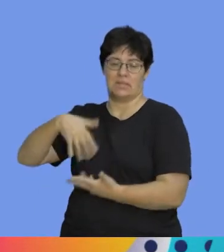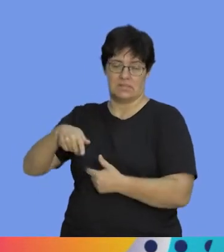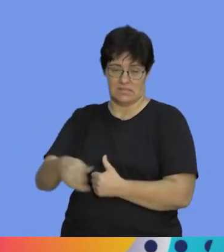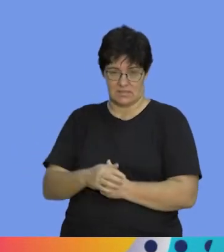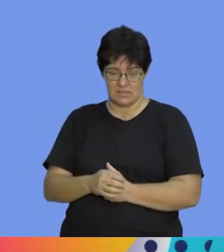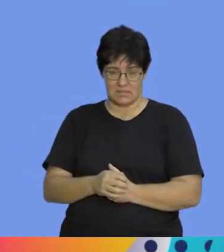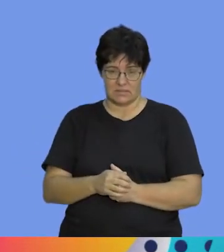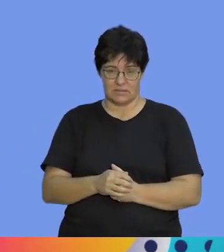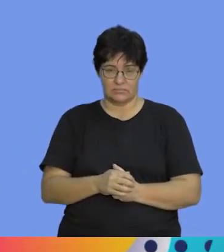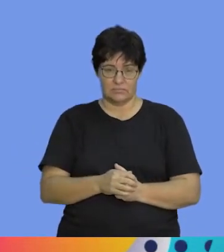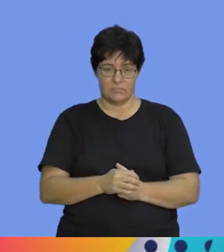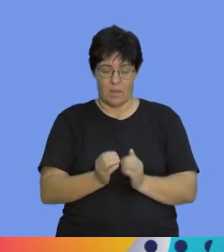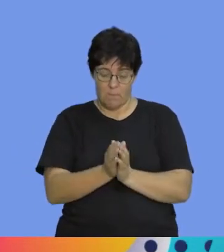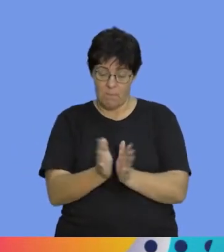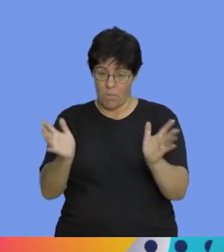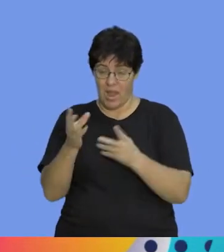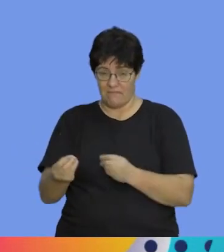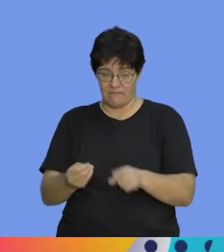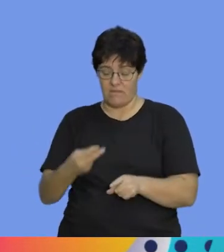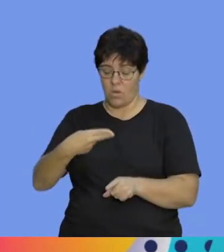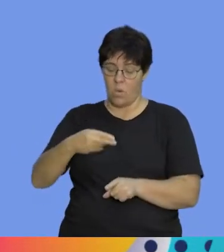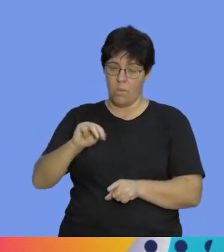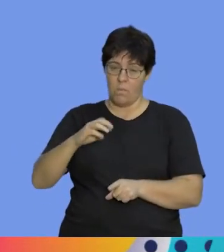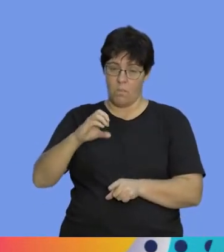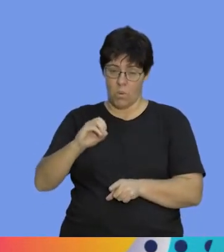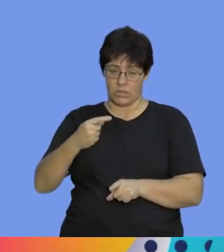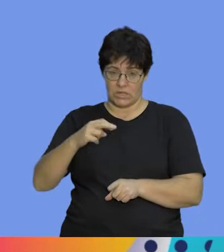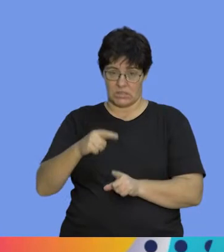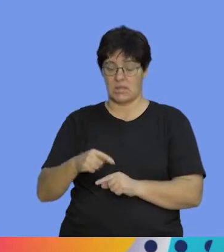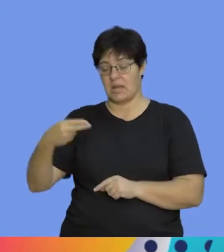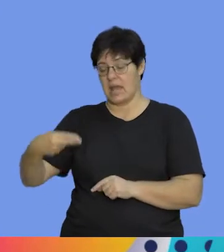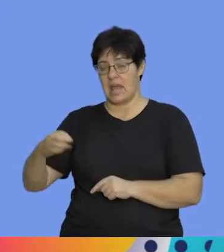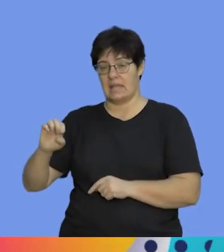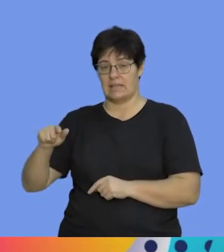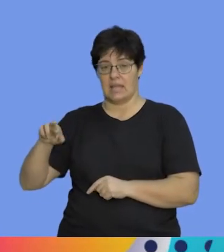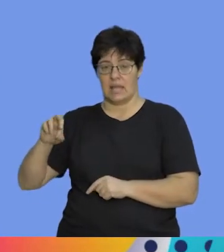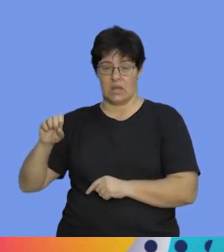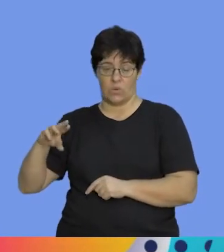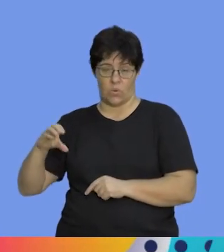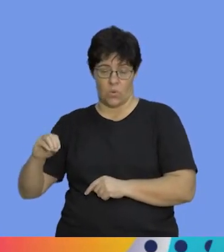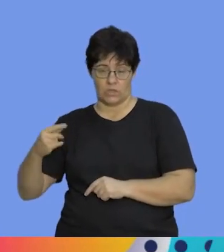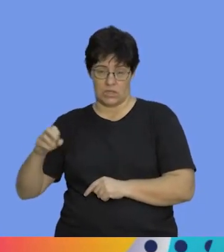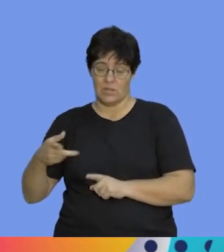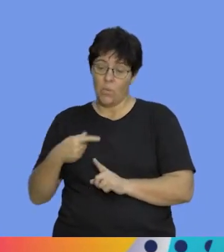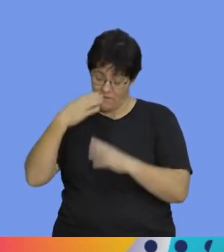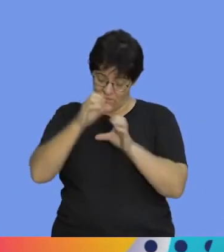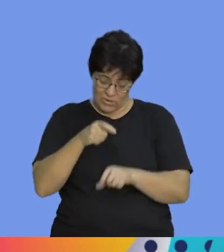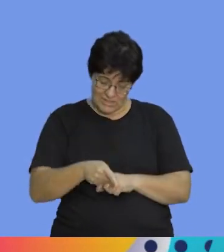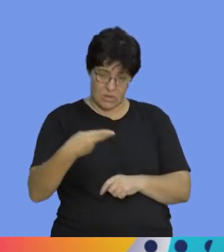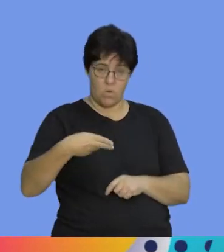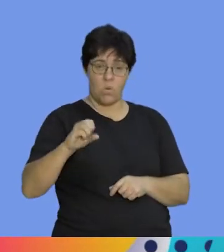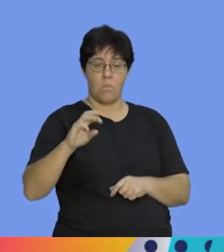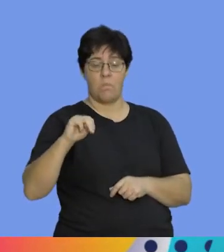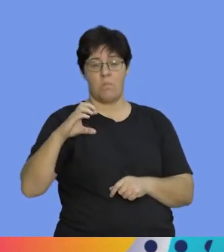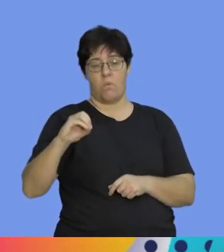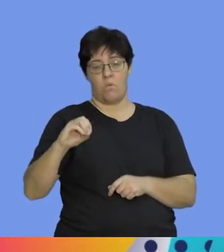And there are two broad categories of mixtures: homogeneous and heterogeneous. But our focus is on homogeneous solutions in this case,